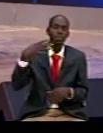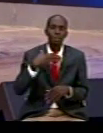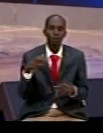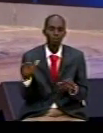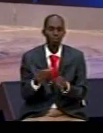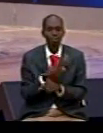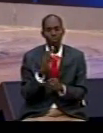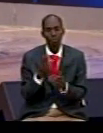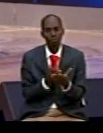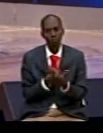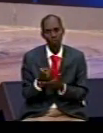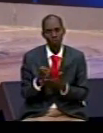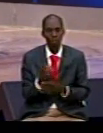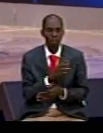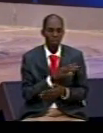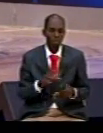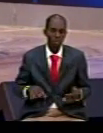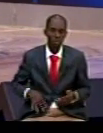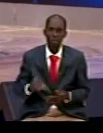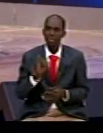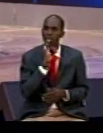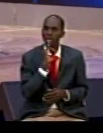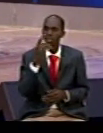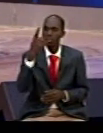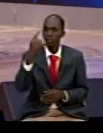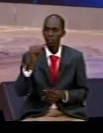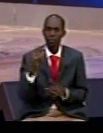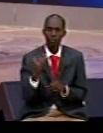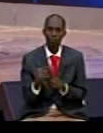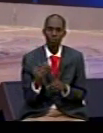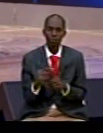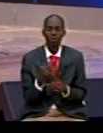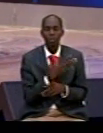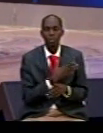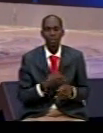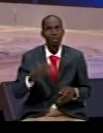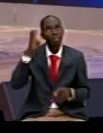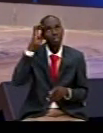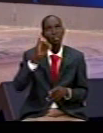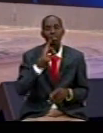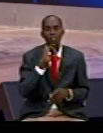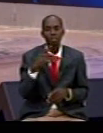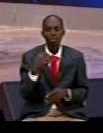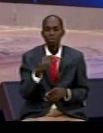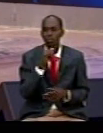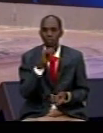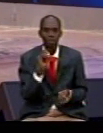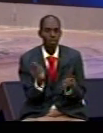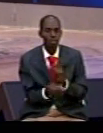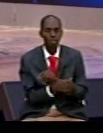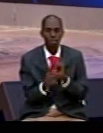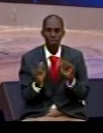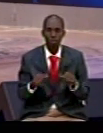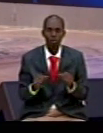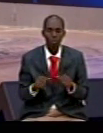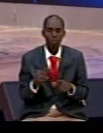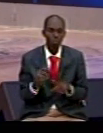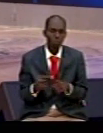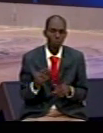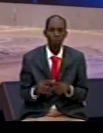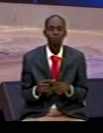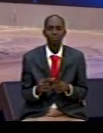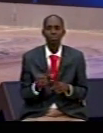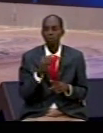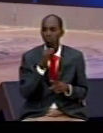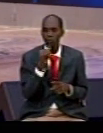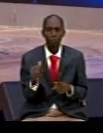truth. Christ is the Word, and is the unchanging, unchangeable Word, immutable